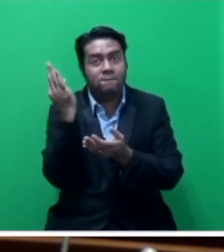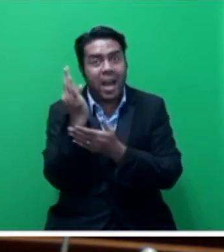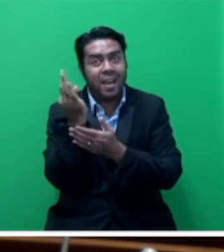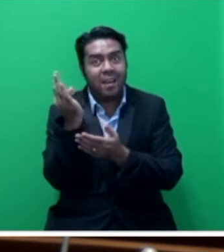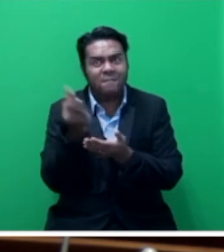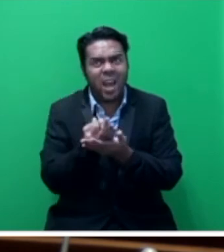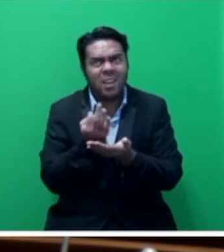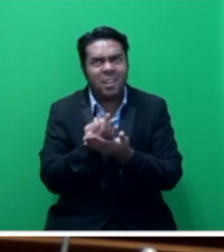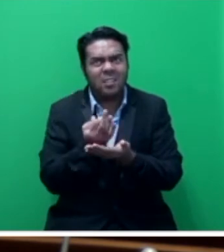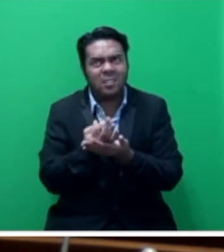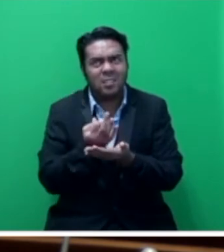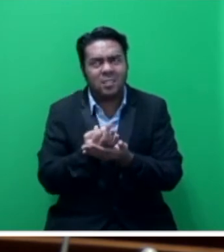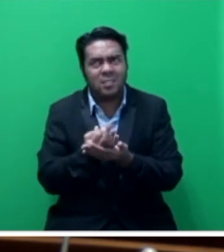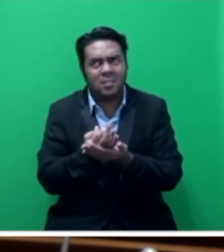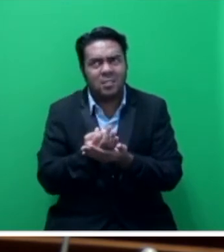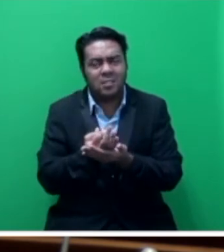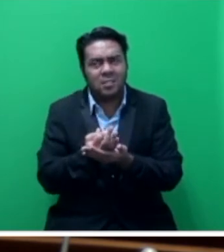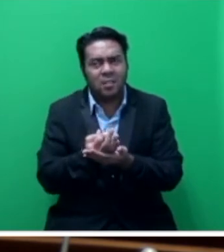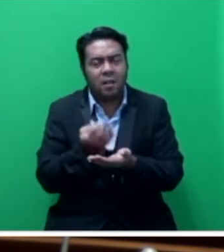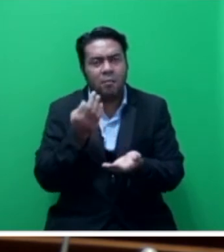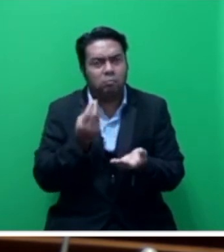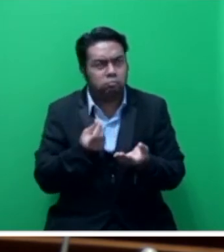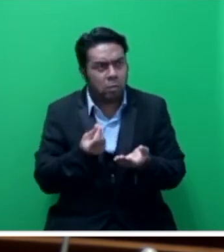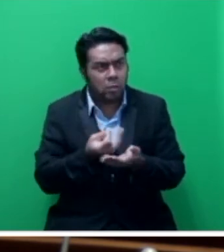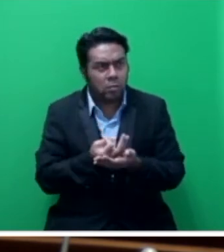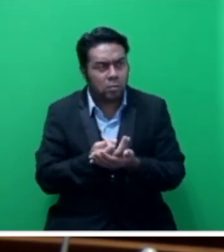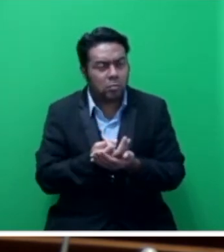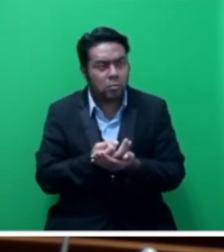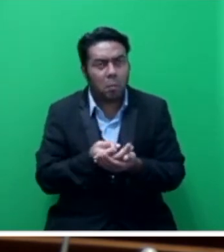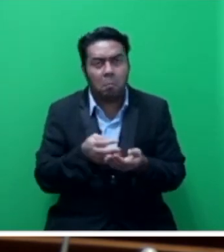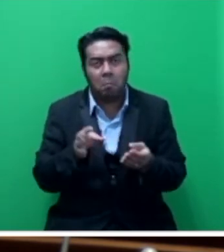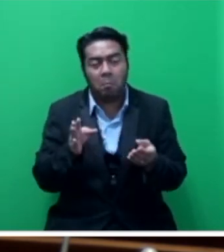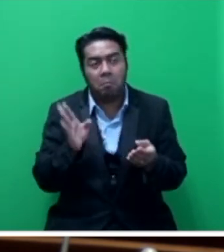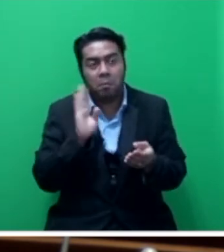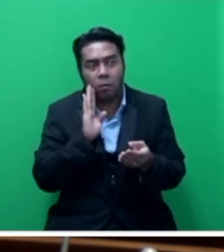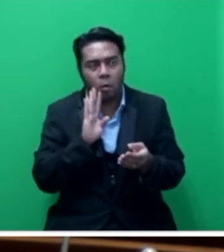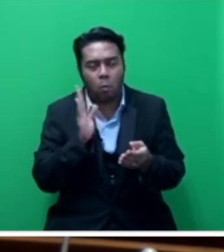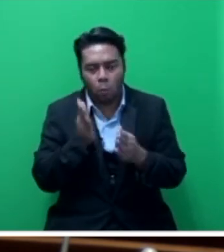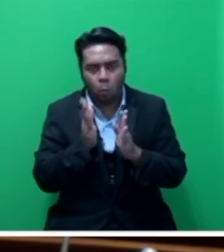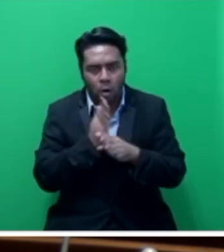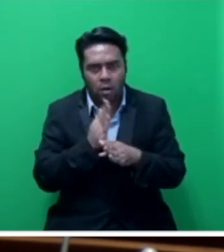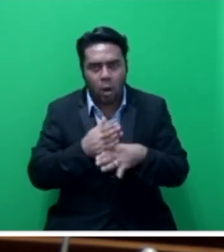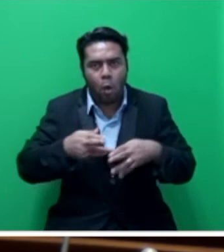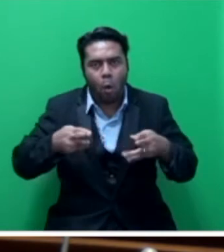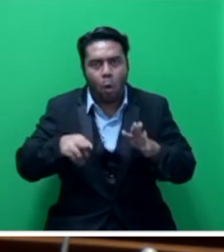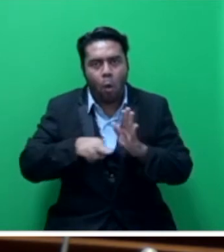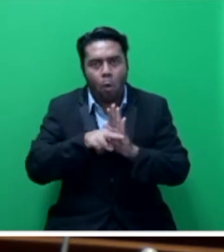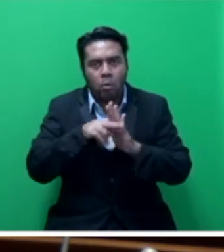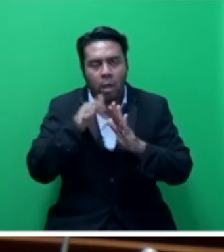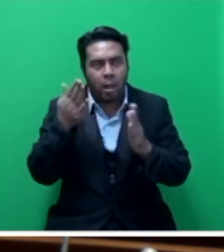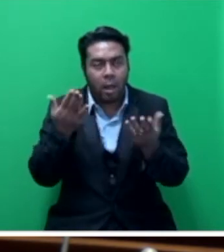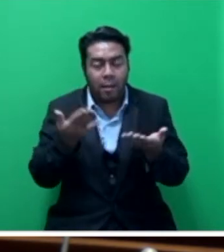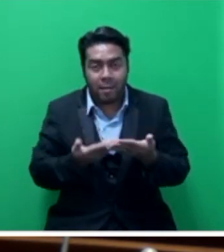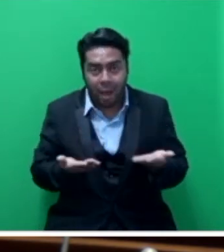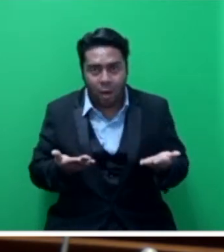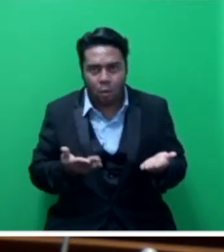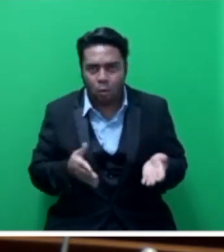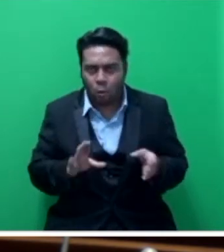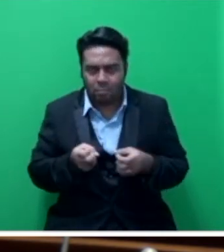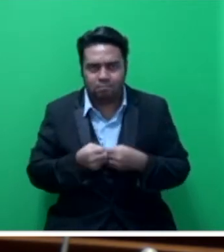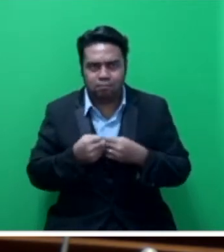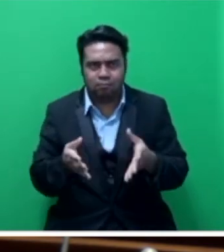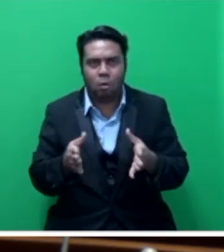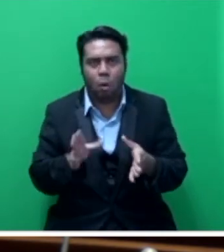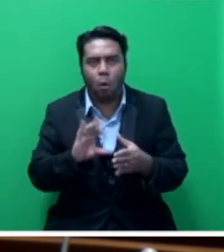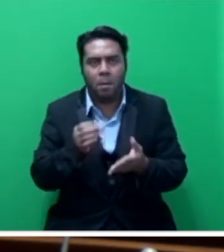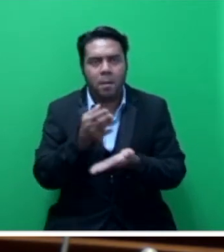produces 300 bread loaves a day, and looks to expand by adding a second bakery in Raki town, sir. Mr.